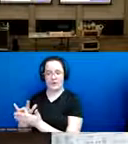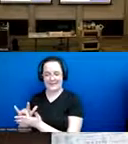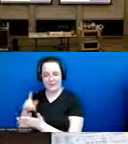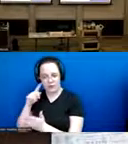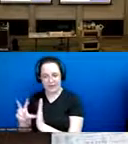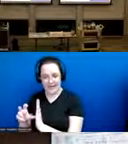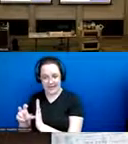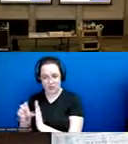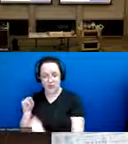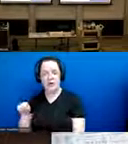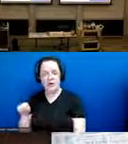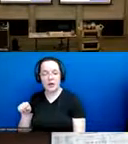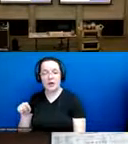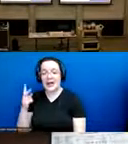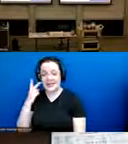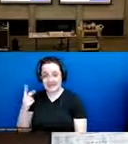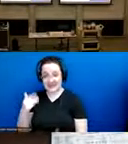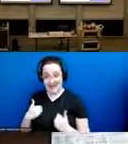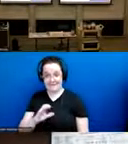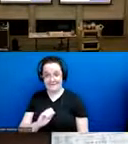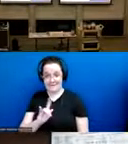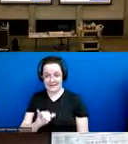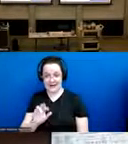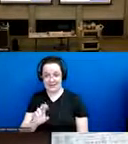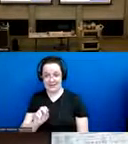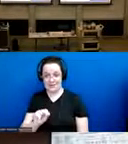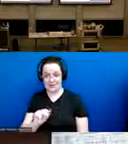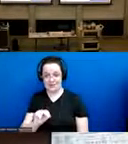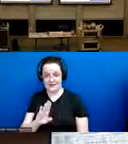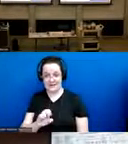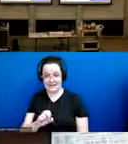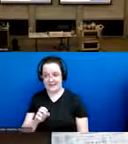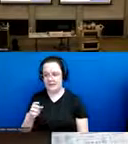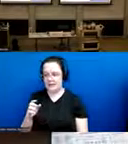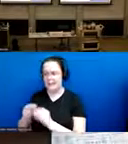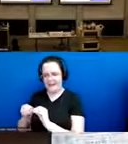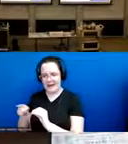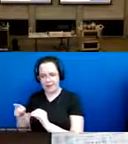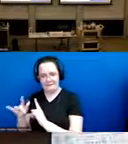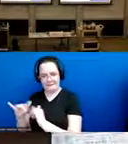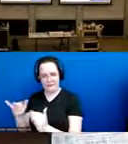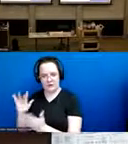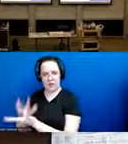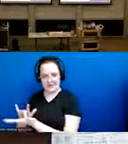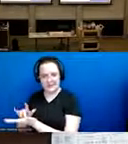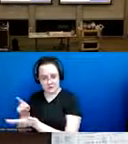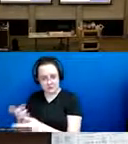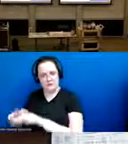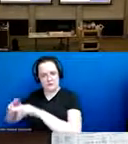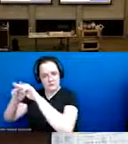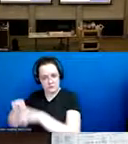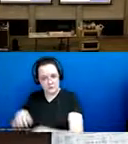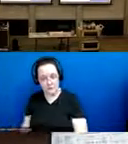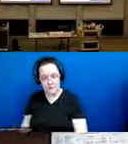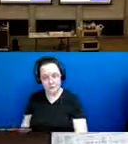detections, you see that when you have cavity resonances, the number of coincidences also peaks, right? Meaning that if you were to maintain the cavity